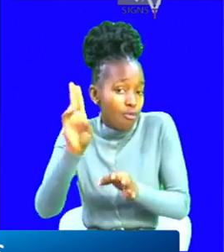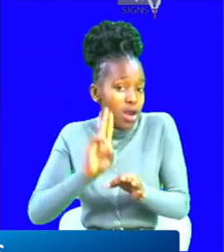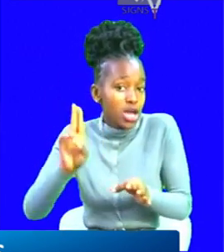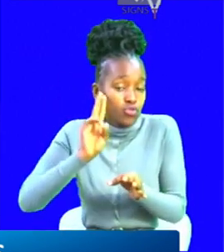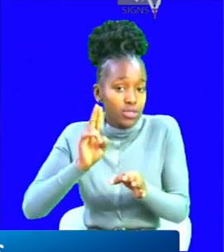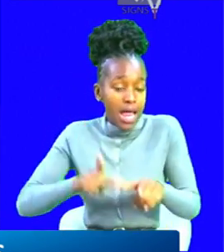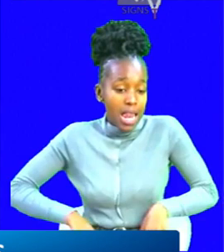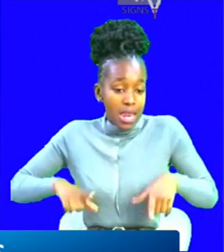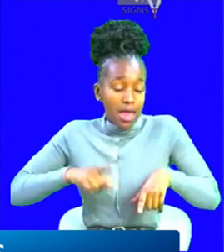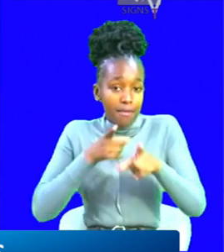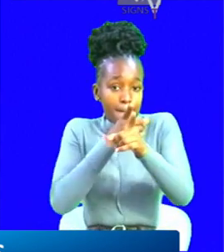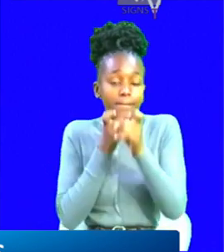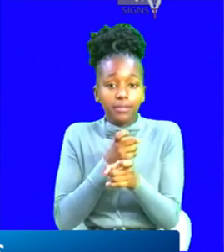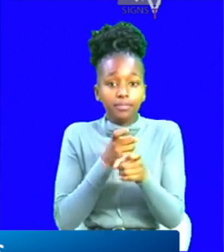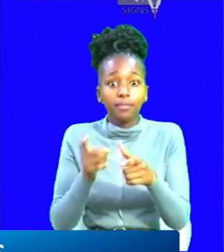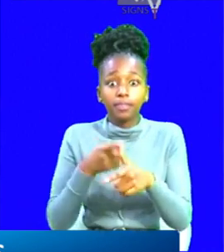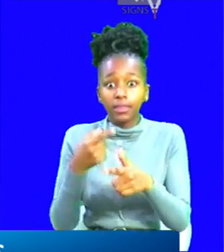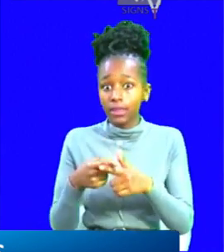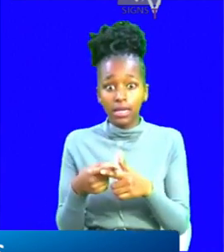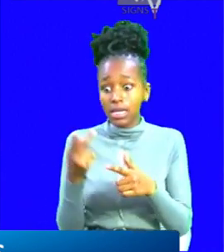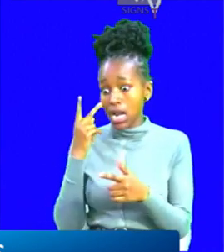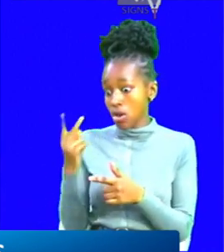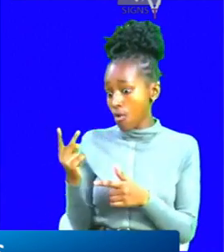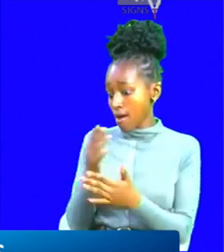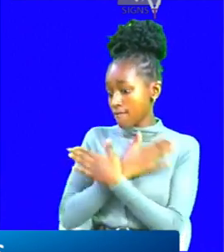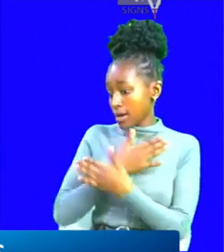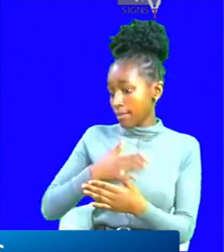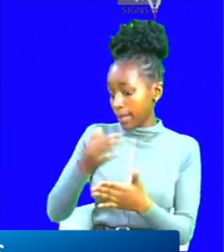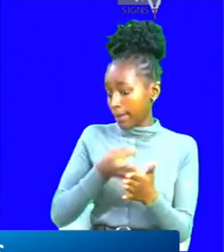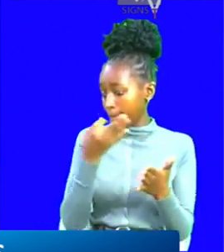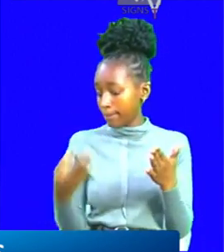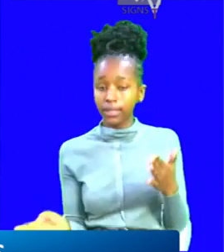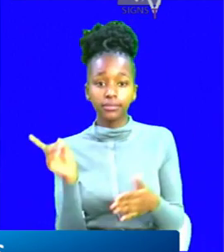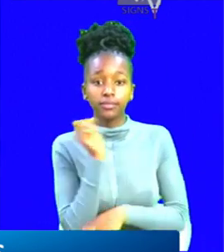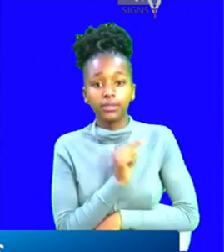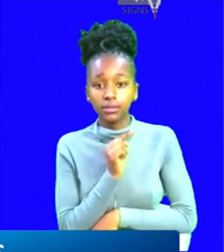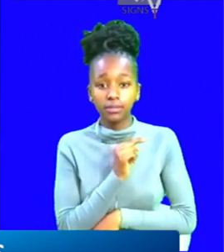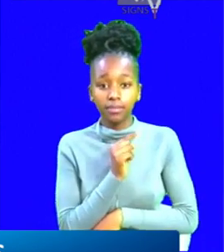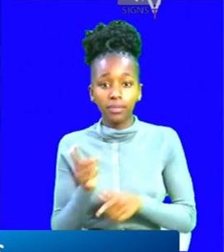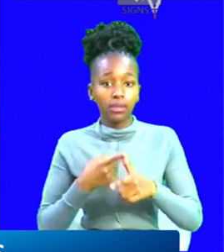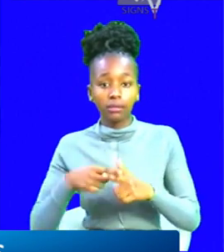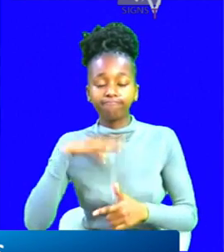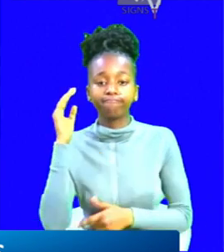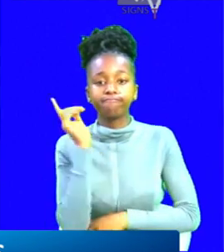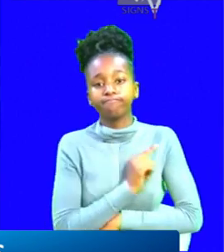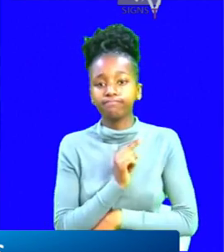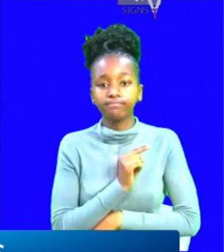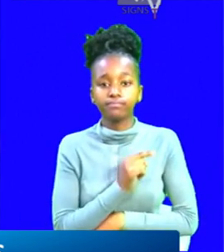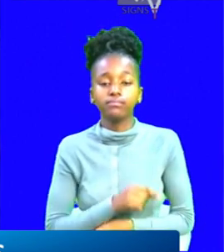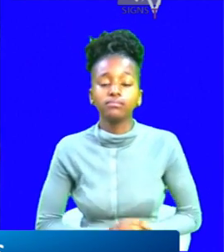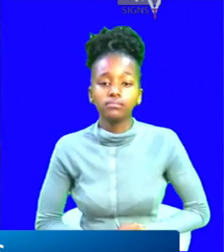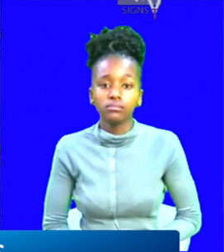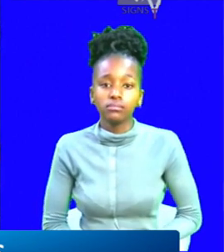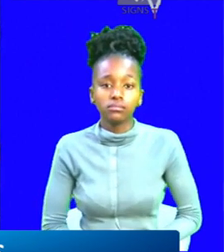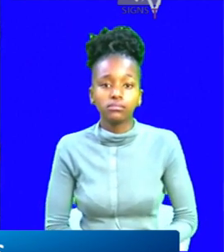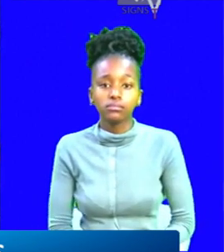wakaanza kuachilia. So hapo ndo niliona mwenzangu mwenye alikuwa kando ameanguka akufia hapo. Mimi nikaangalia mkono ndo nikapata